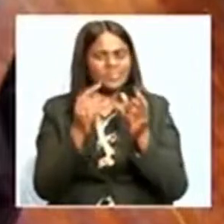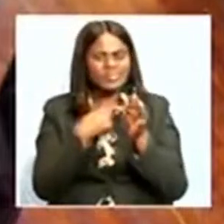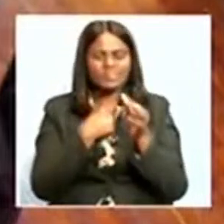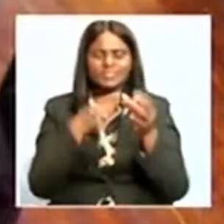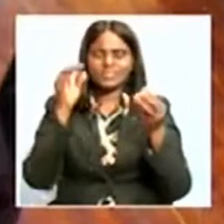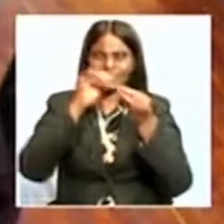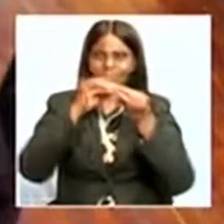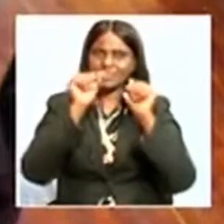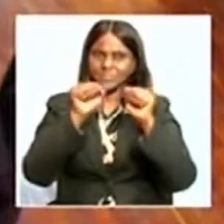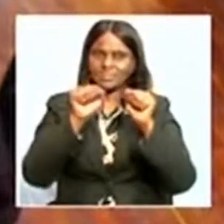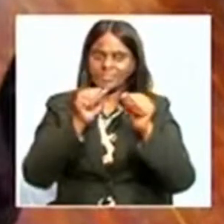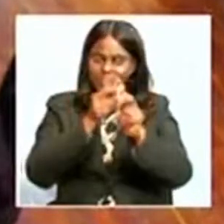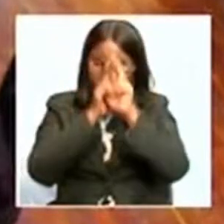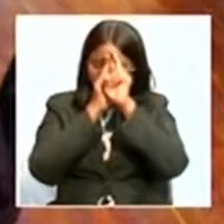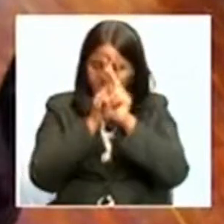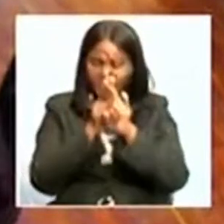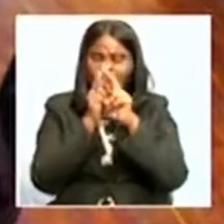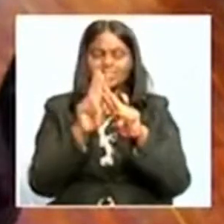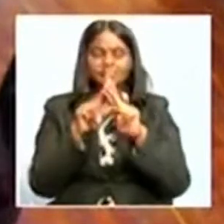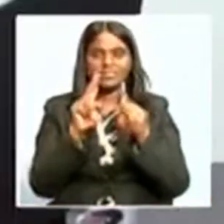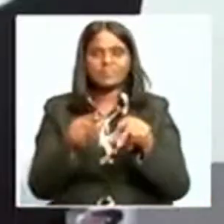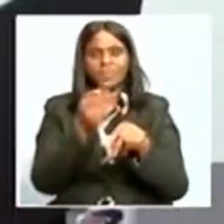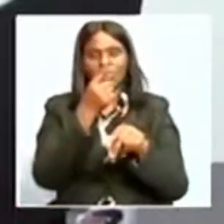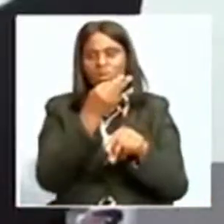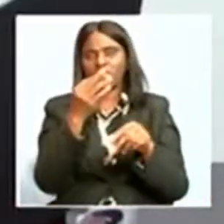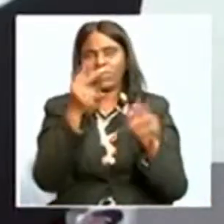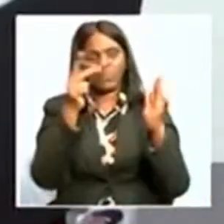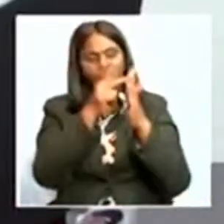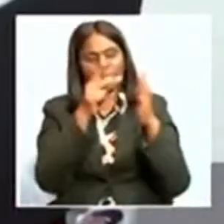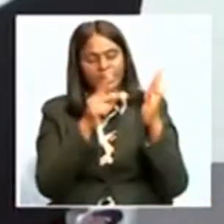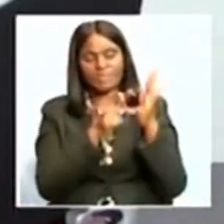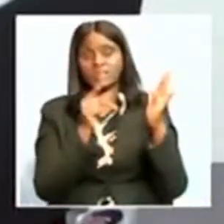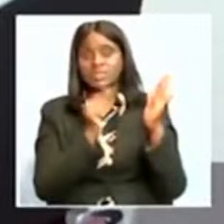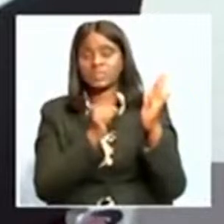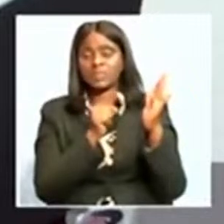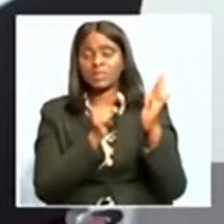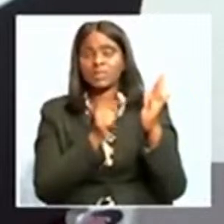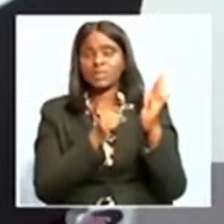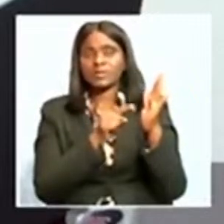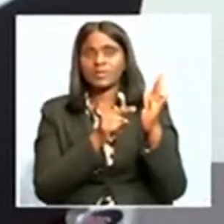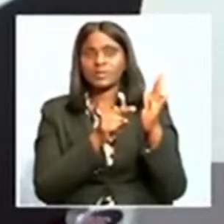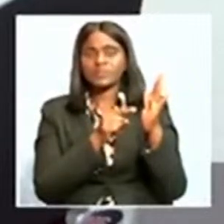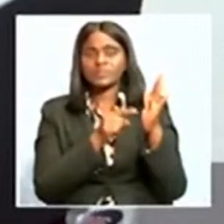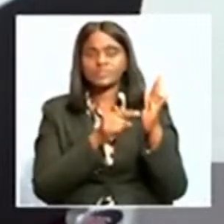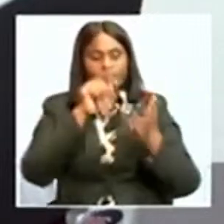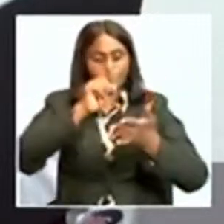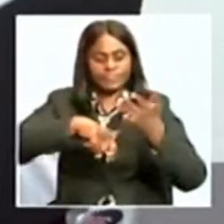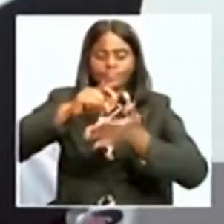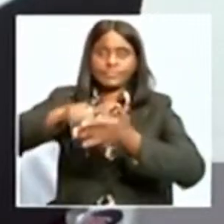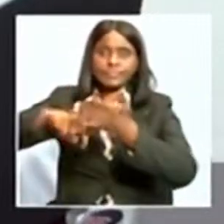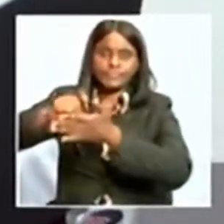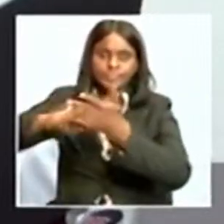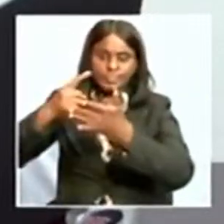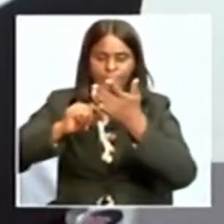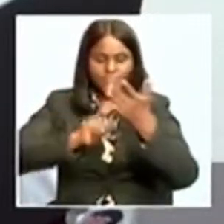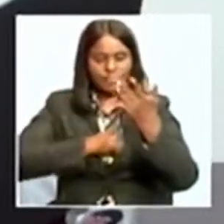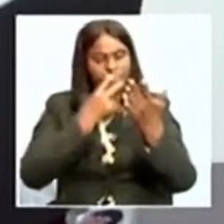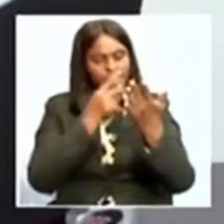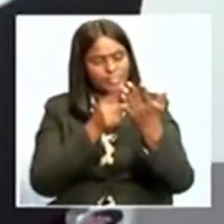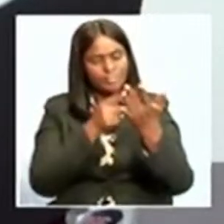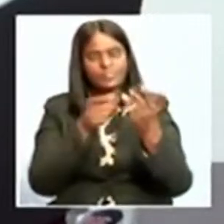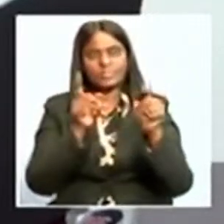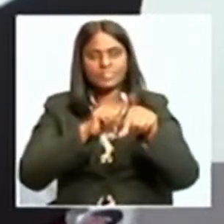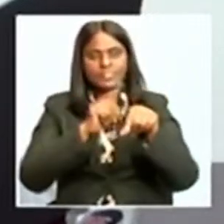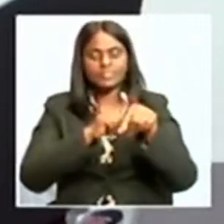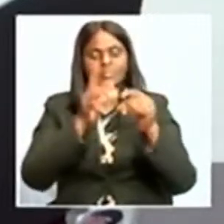add, Honorable Chair, one of the principles of taxation that we look into when we're